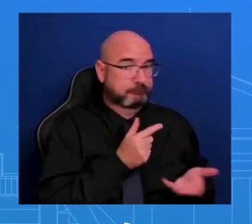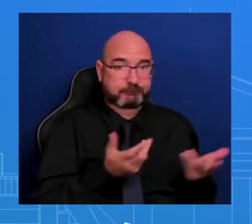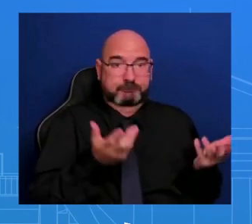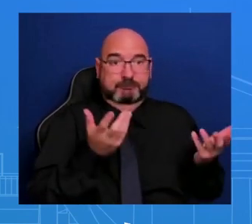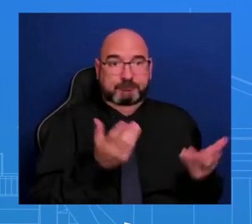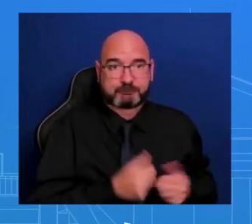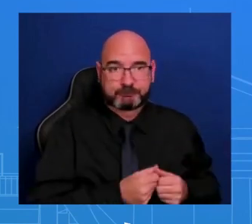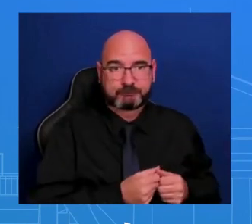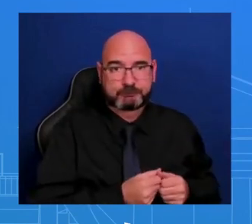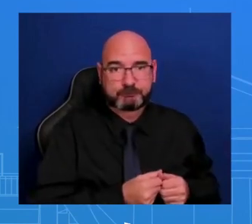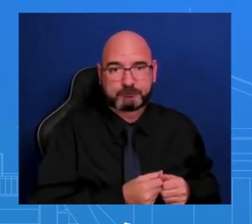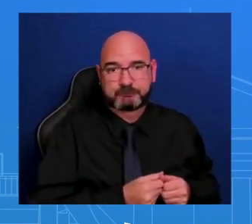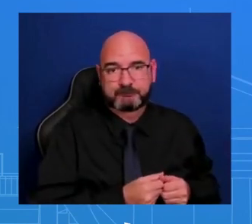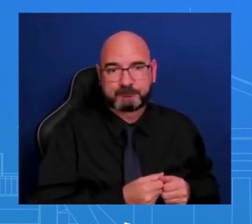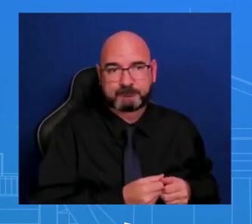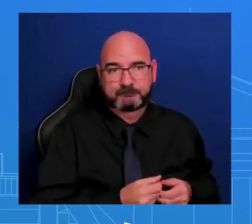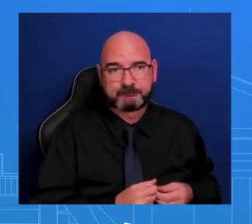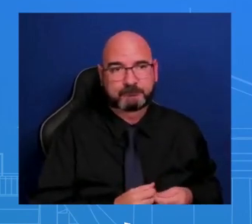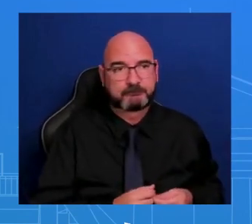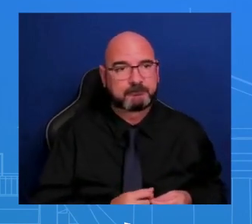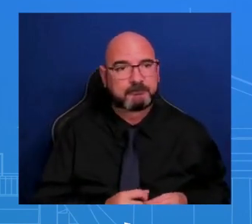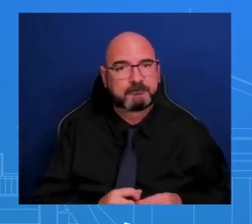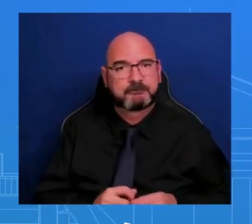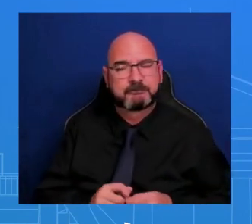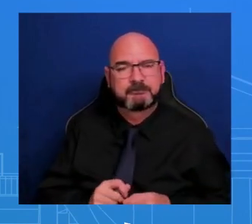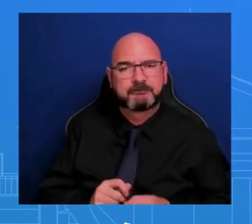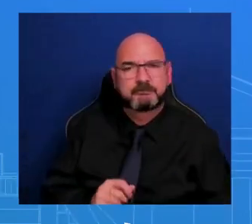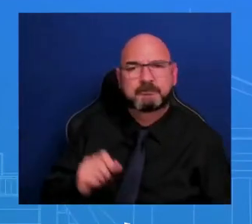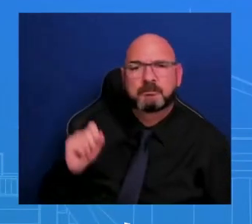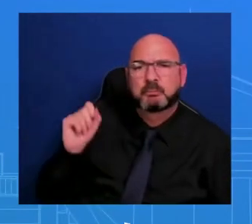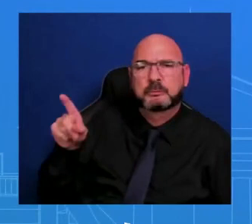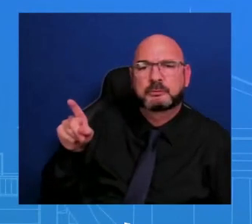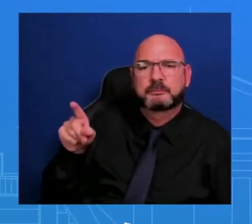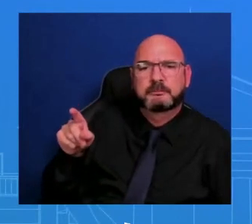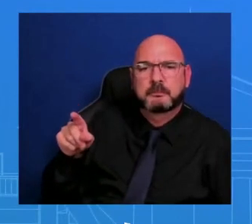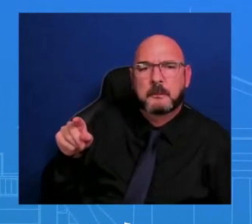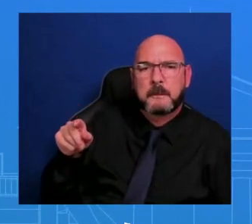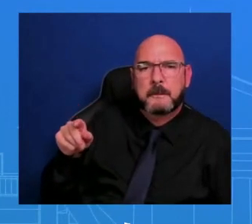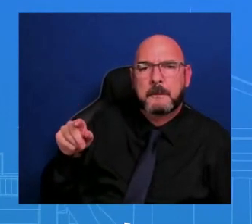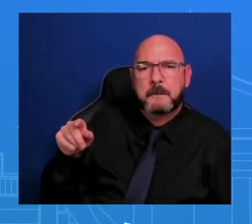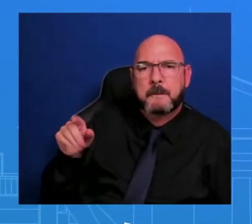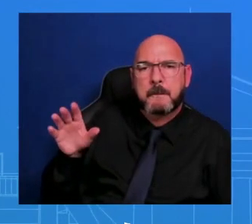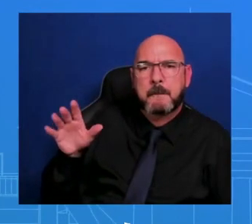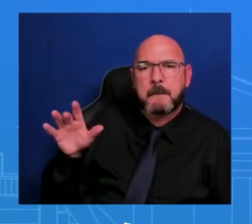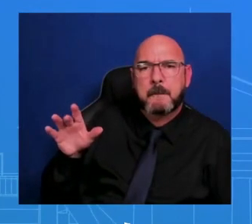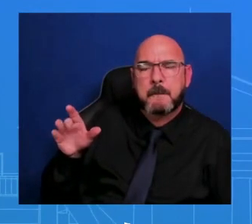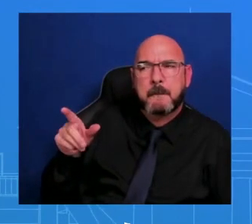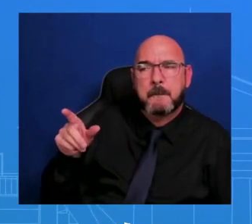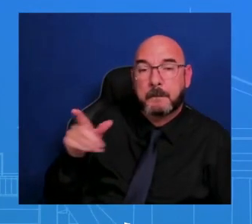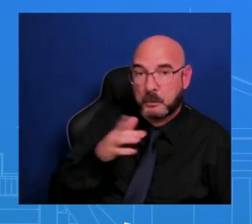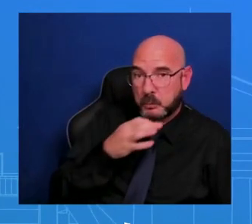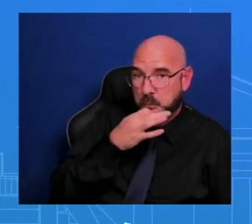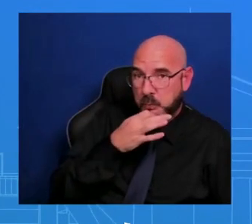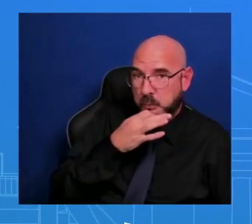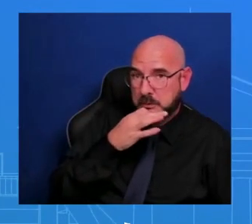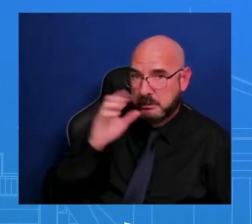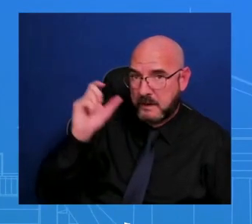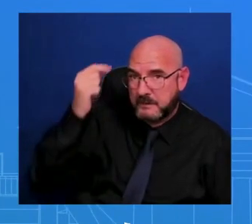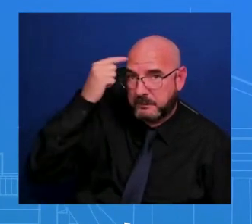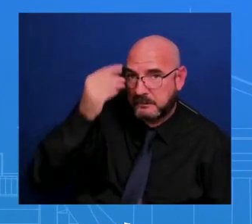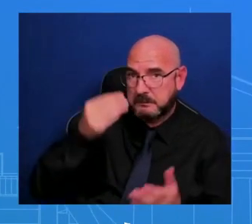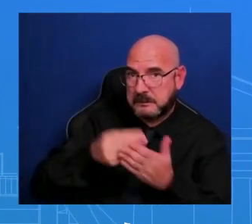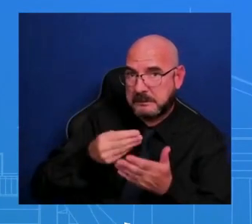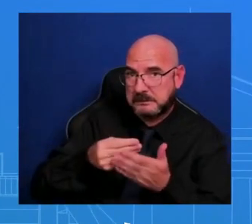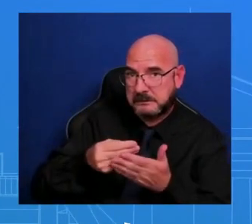Karen. We're only a couple of weeks away from government funding also running out again. At this point, do you guys have a